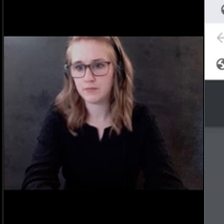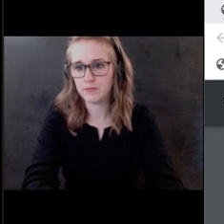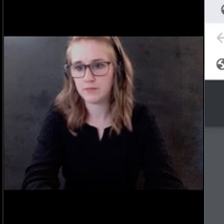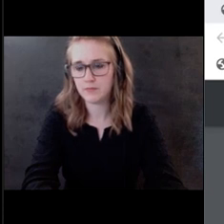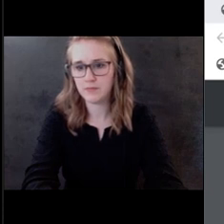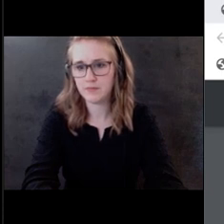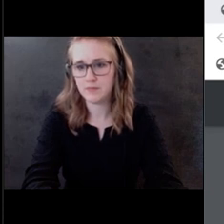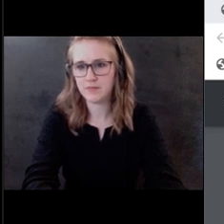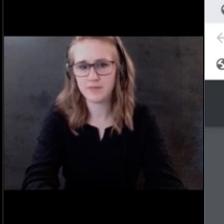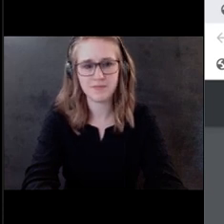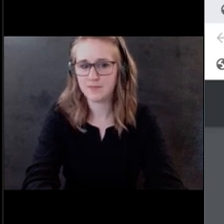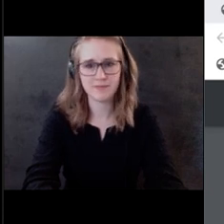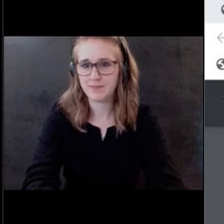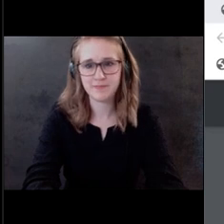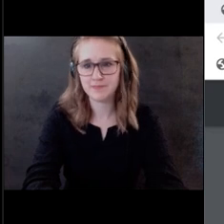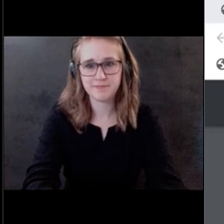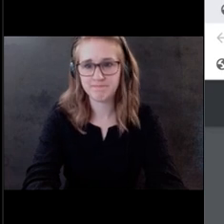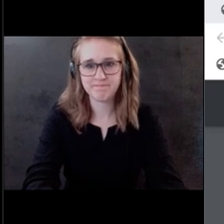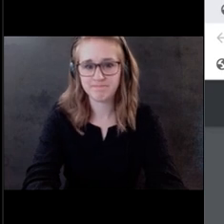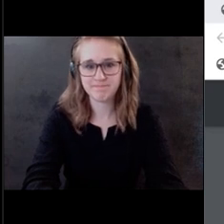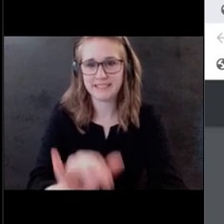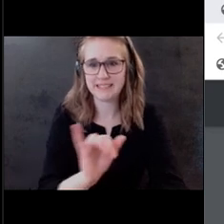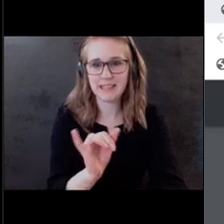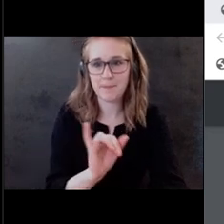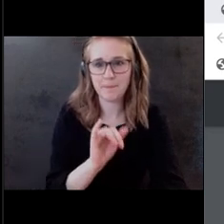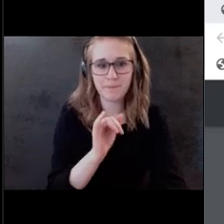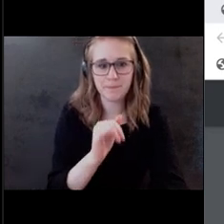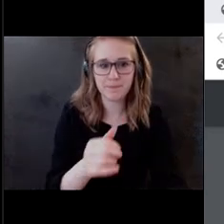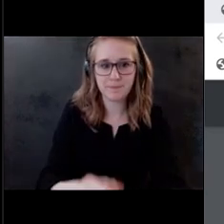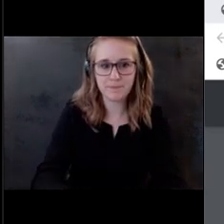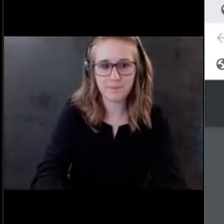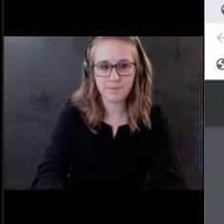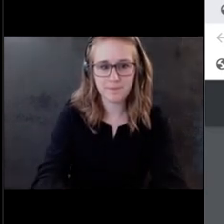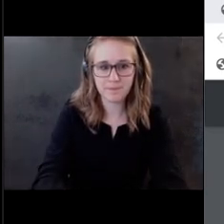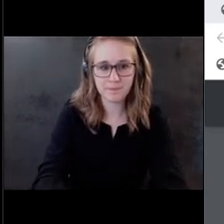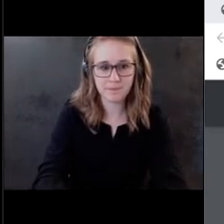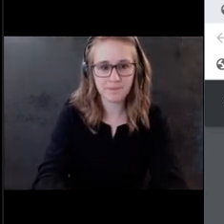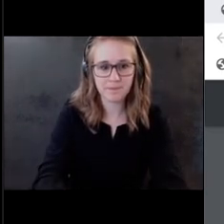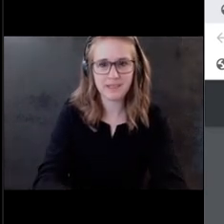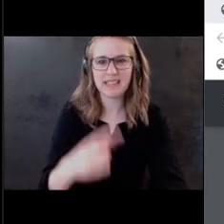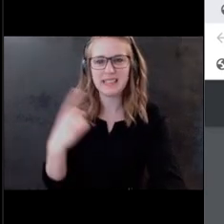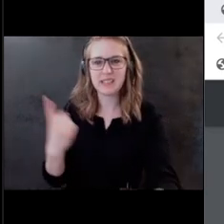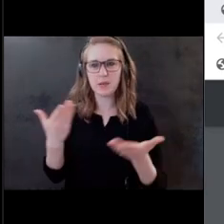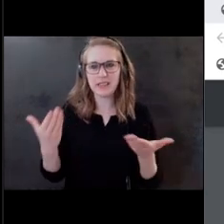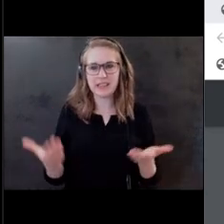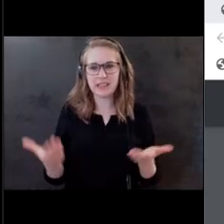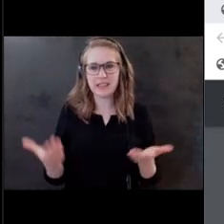I can't hear anything. Can you guys hear me?